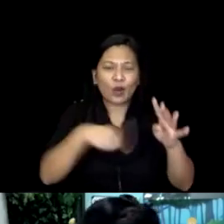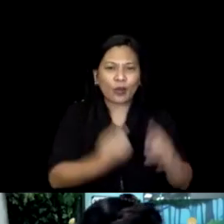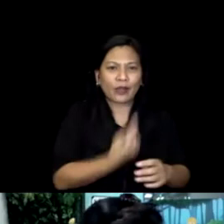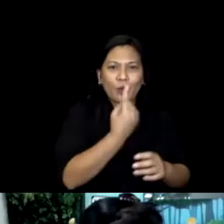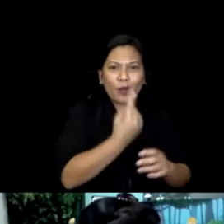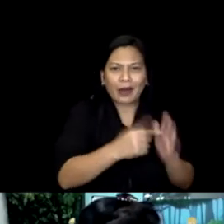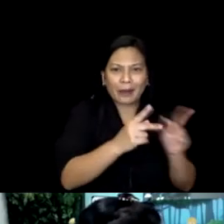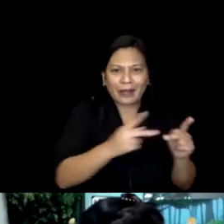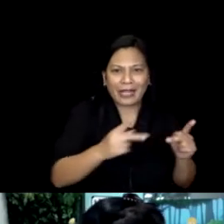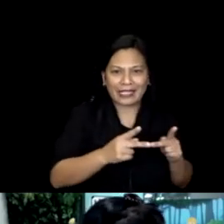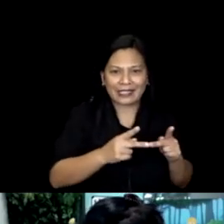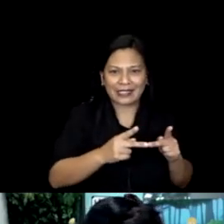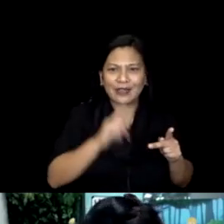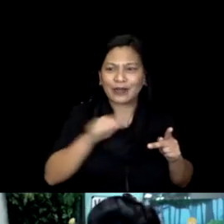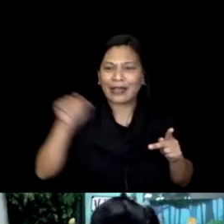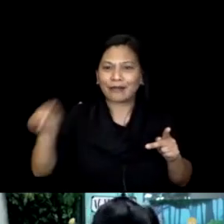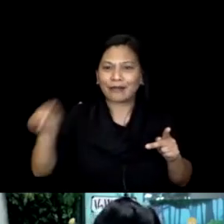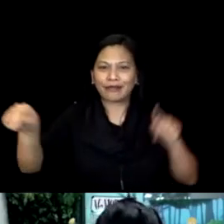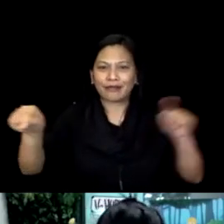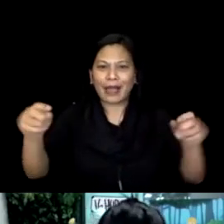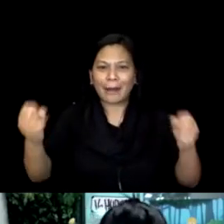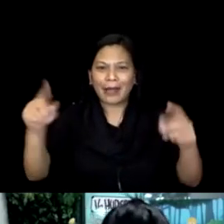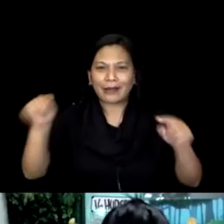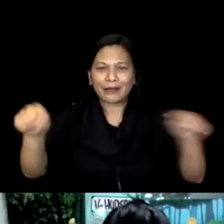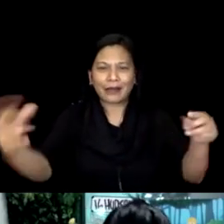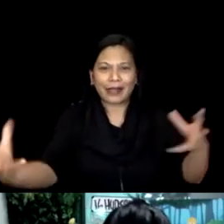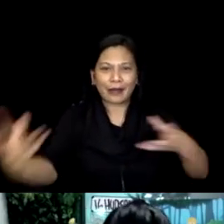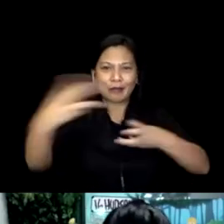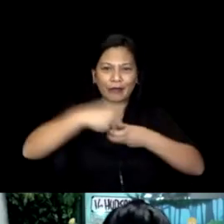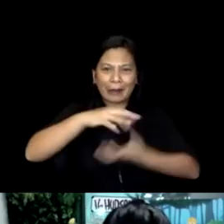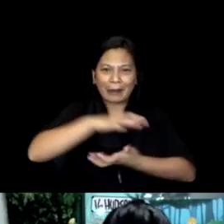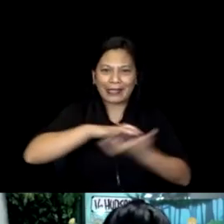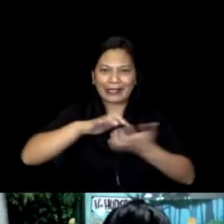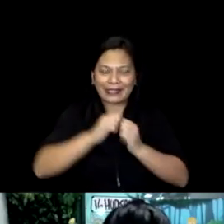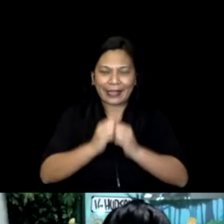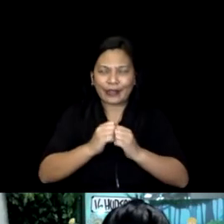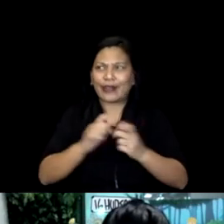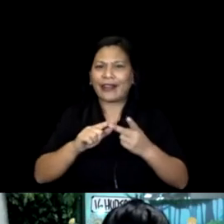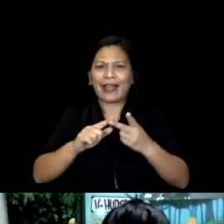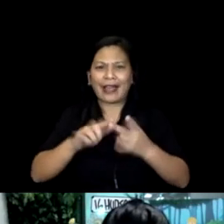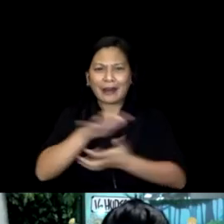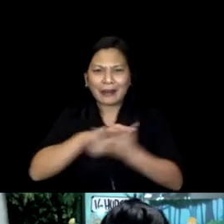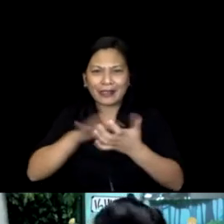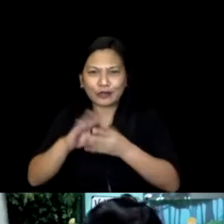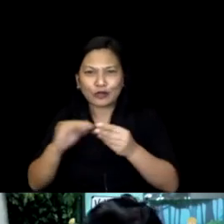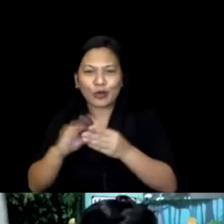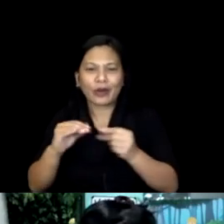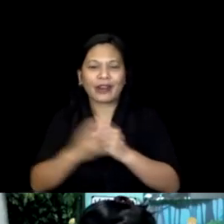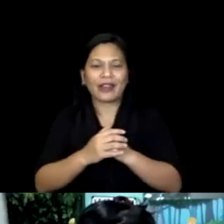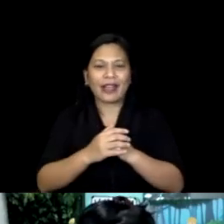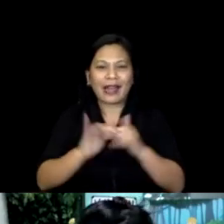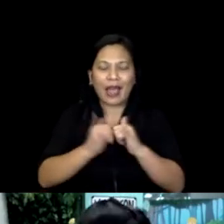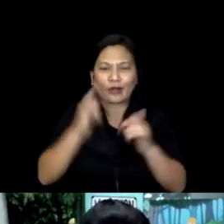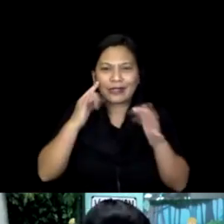many other places and so many other stories, and they are like everything that you choose has a